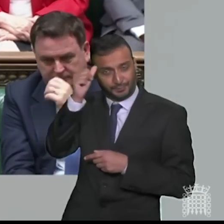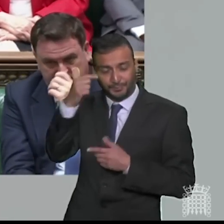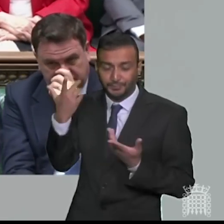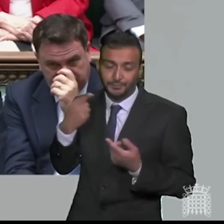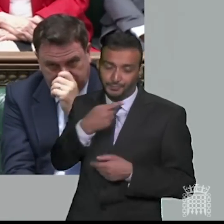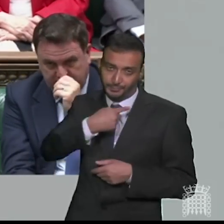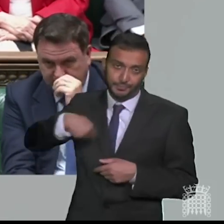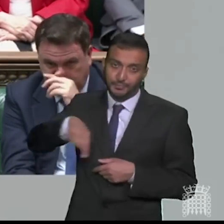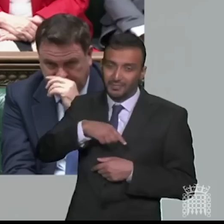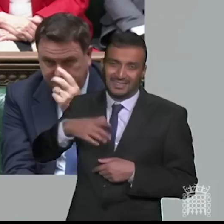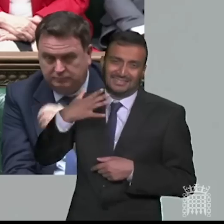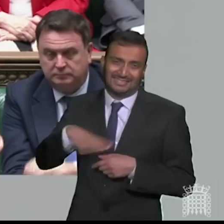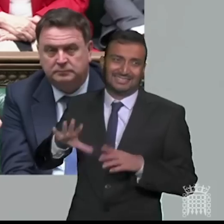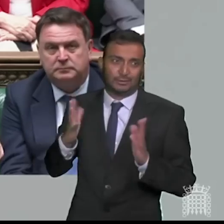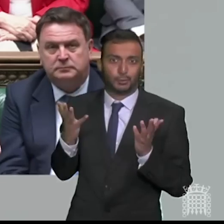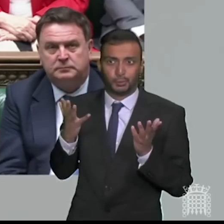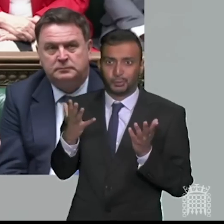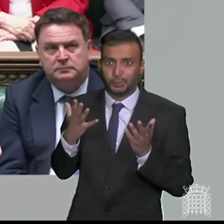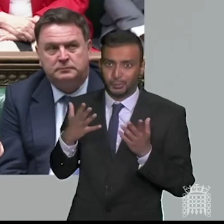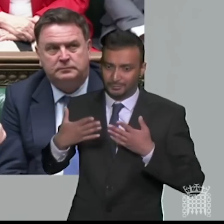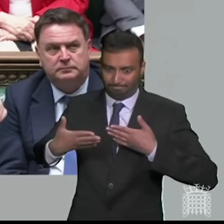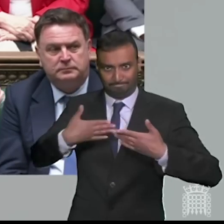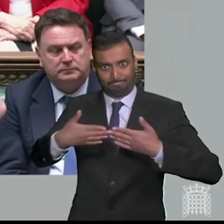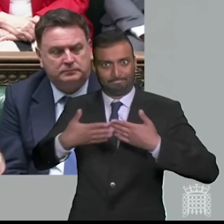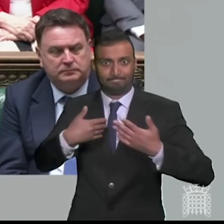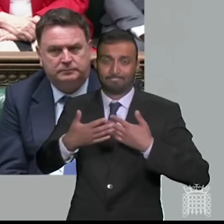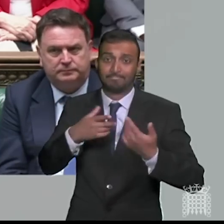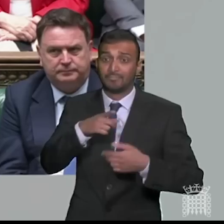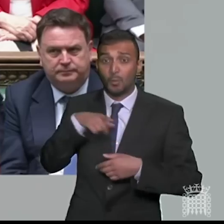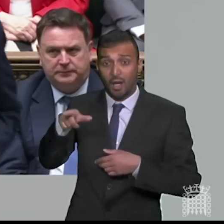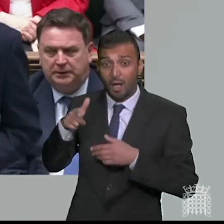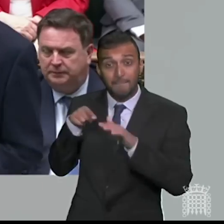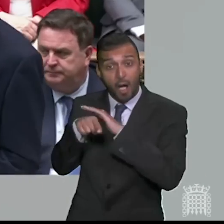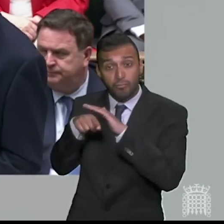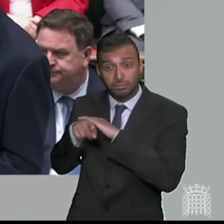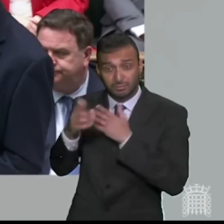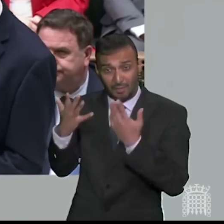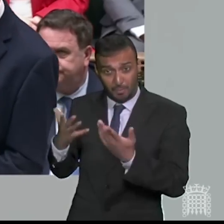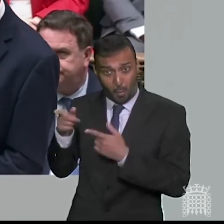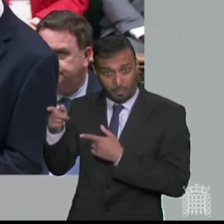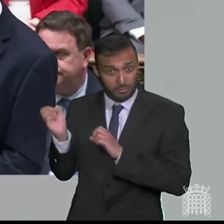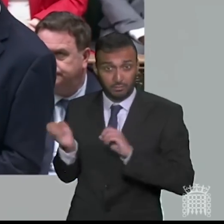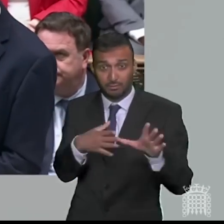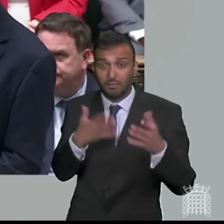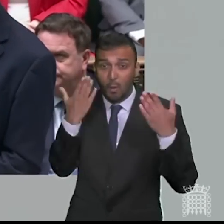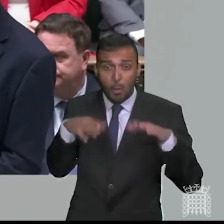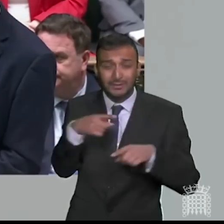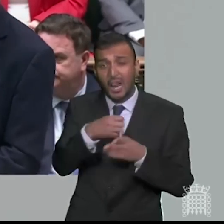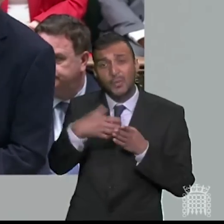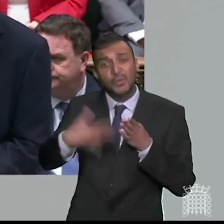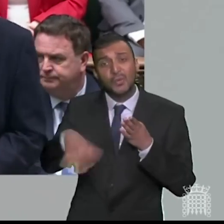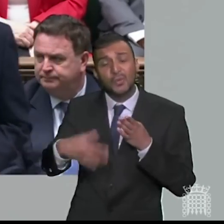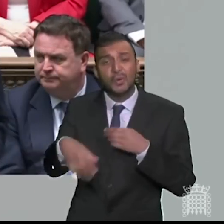the unacceptable cost of housing migrants in hotels. And I actually thank him for his